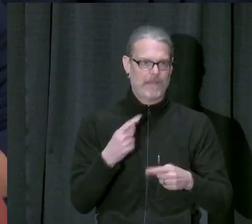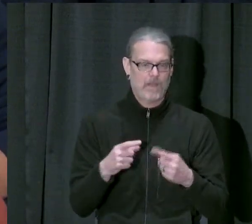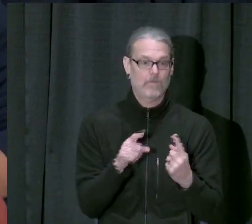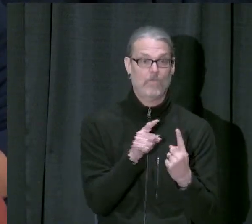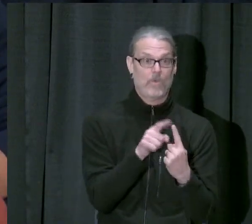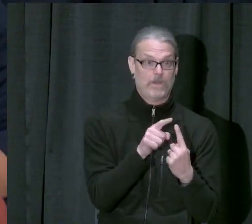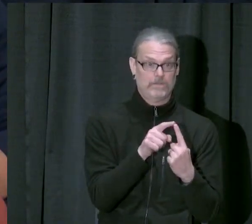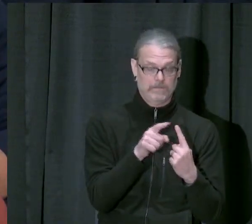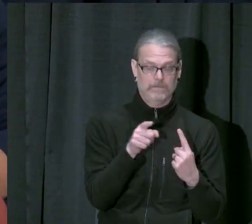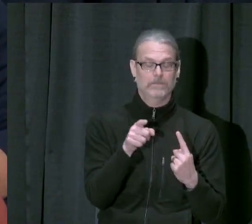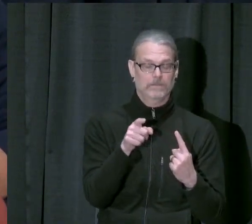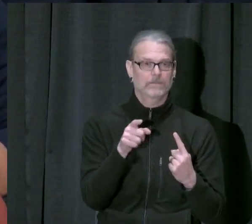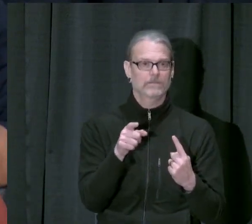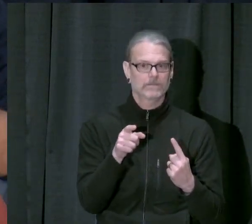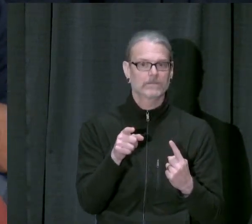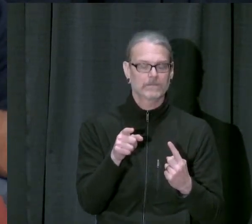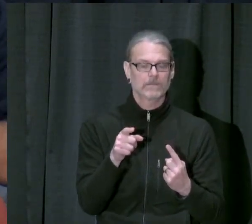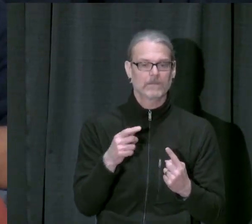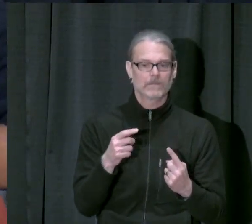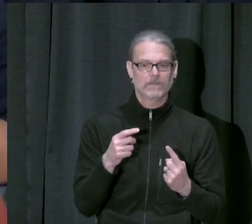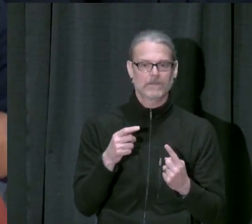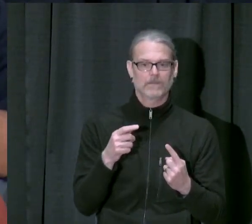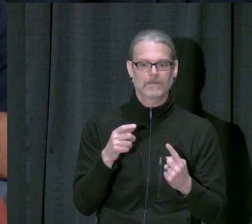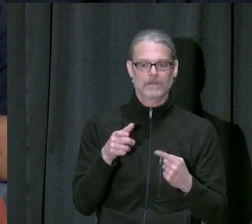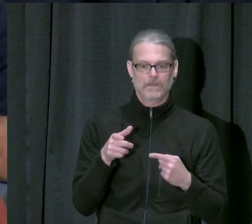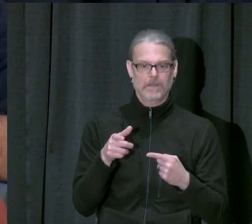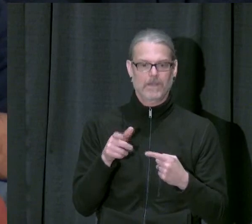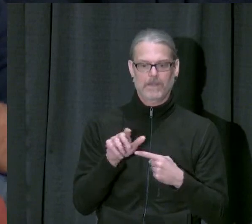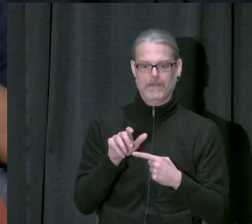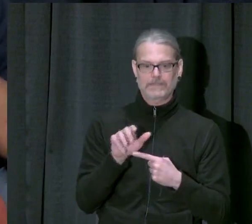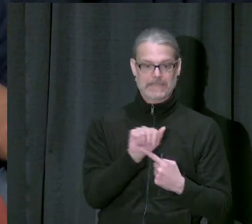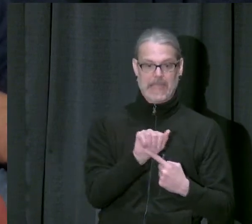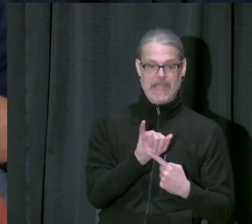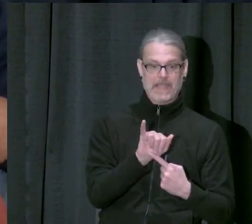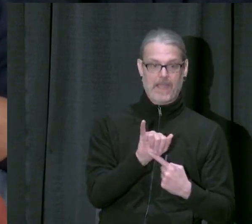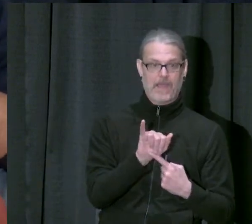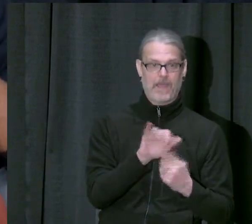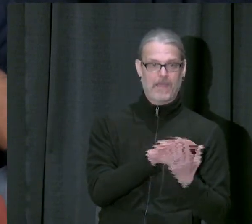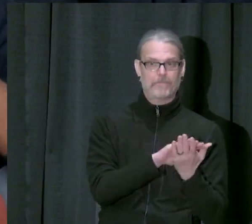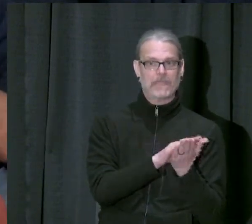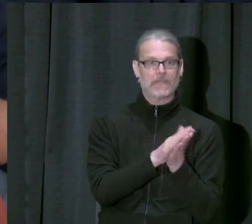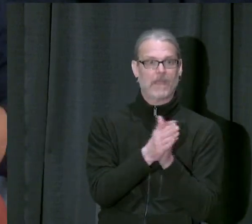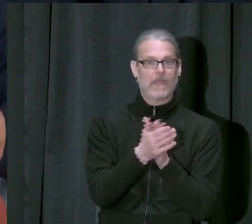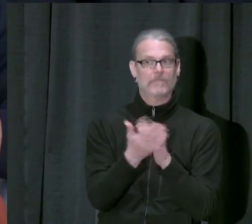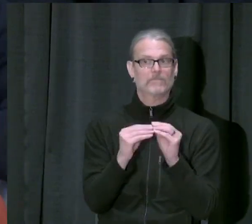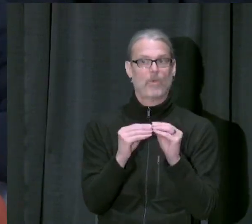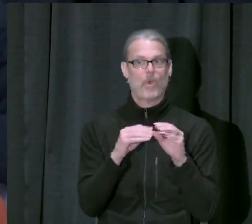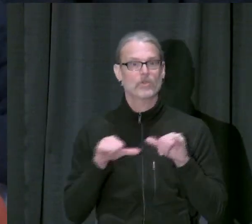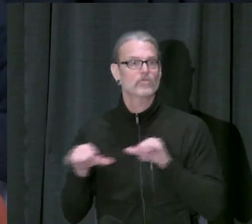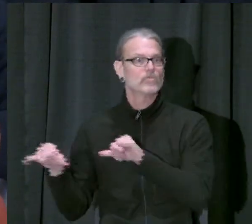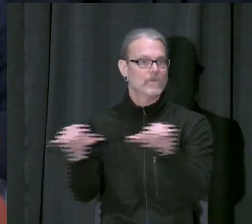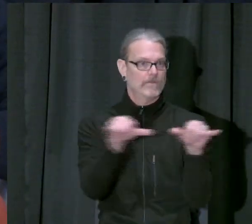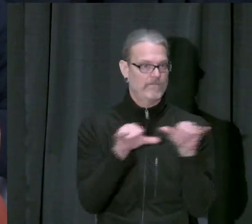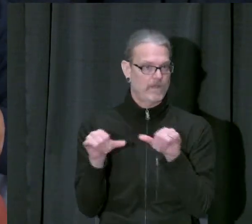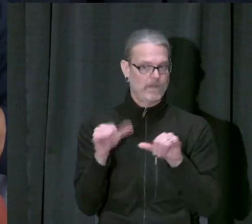fact that as AI continues to, become more unified, because right now when you look at AI, it's kind of,